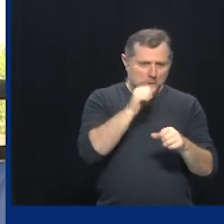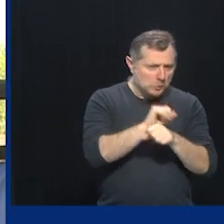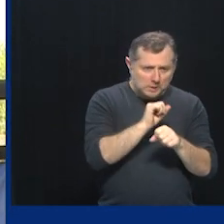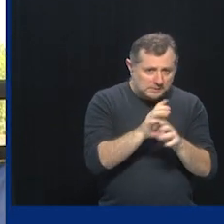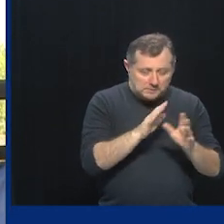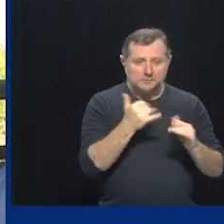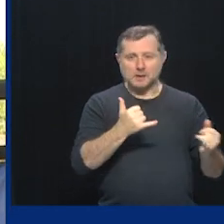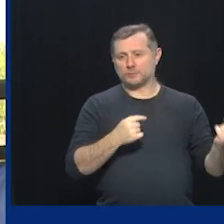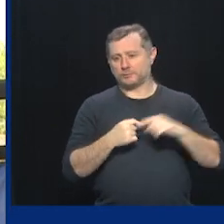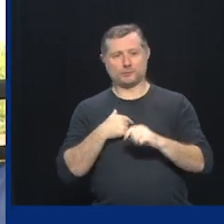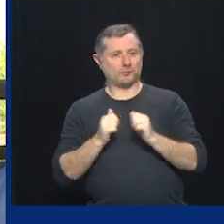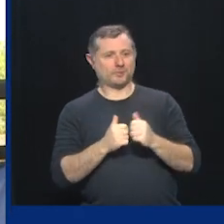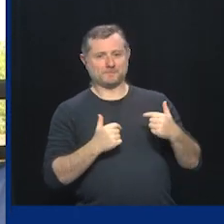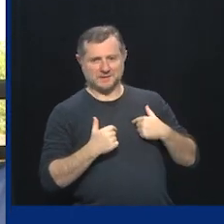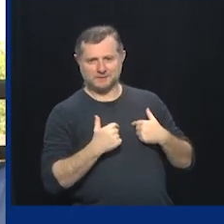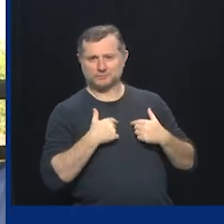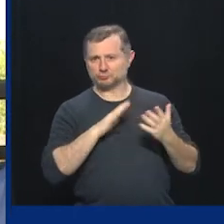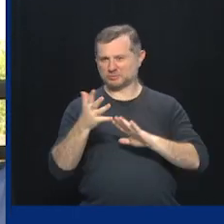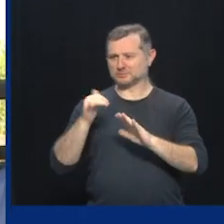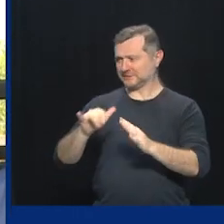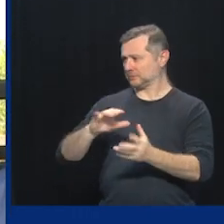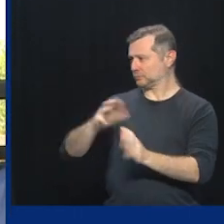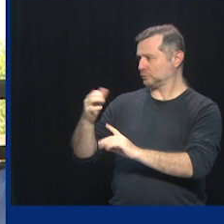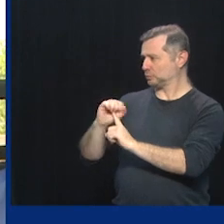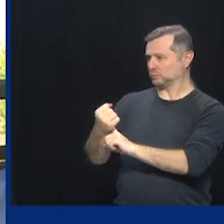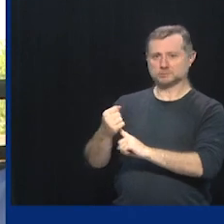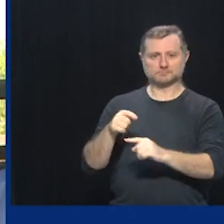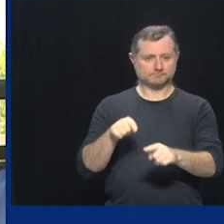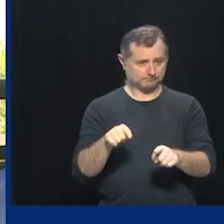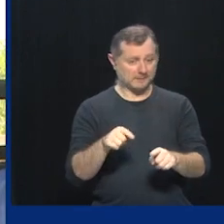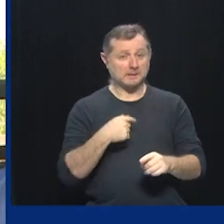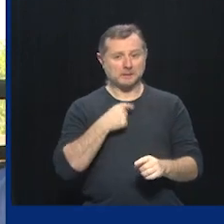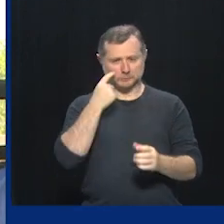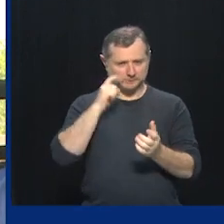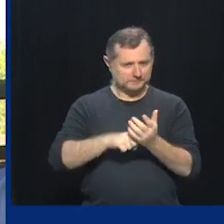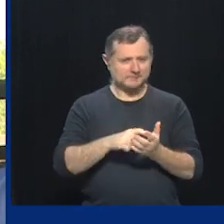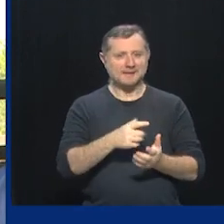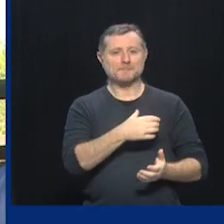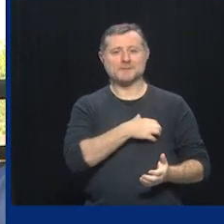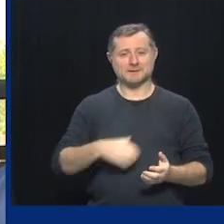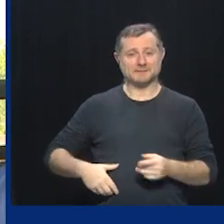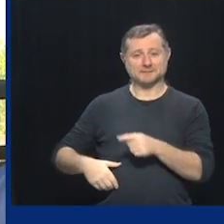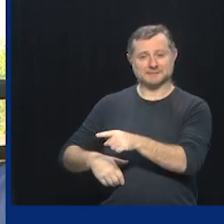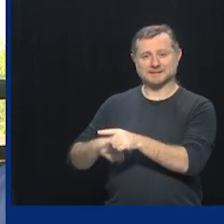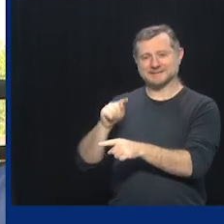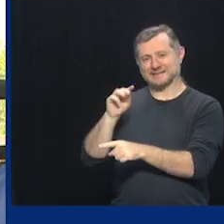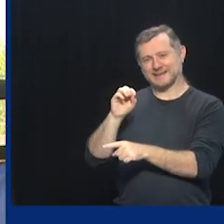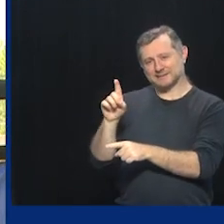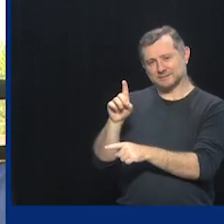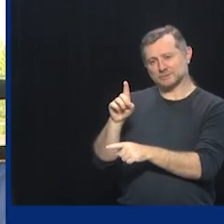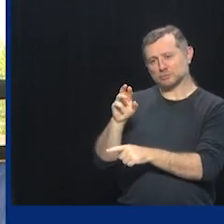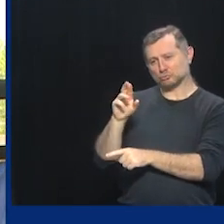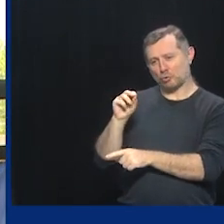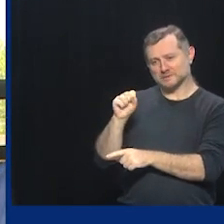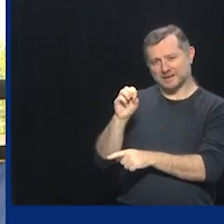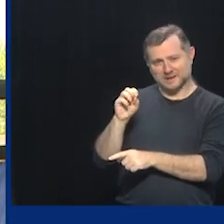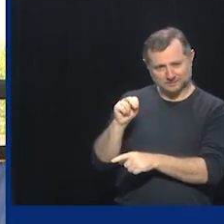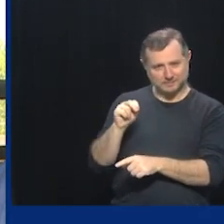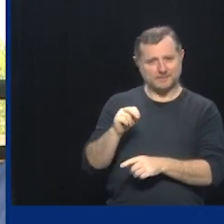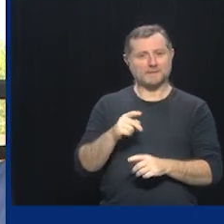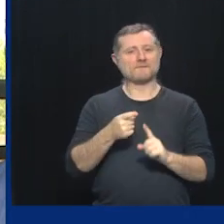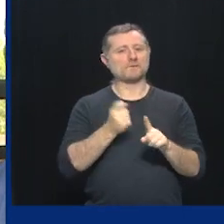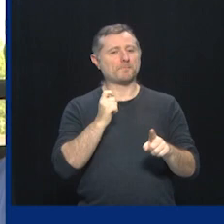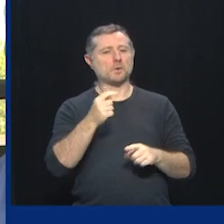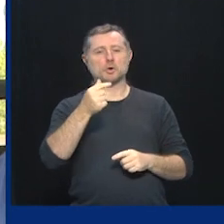situation. I also want to recognize our Mayor Ted Rosen's here. Thank you, Mayor, for joining us, and Deputy Mayor of Great Neck Village is here as